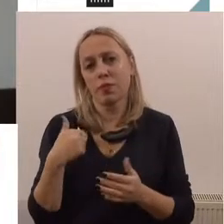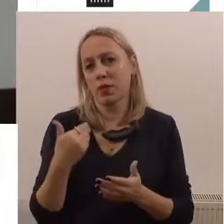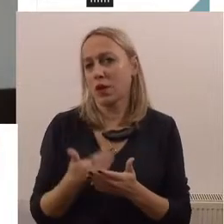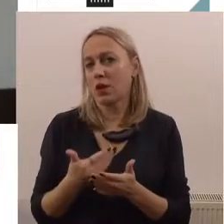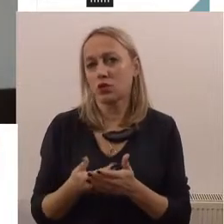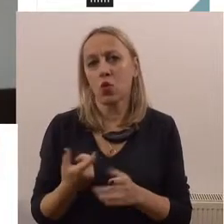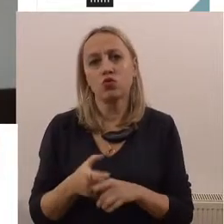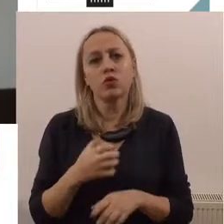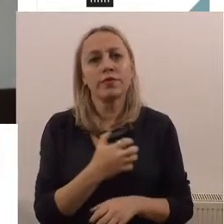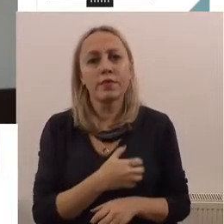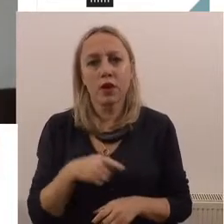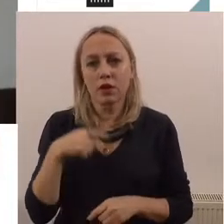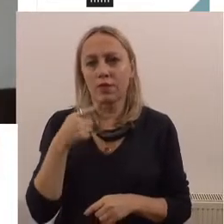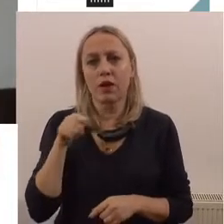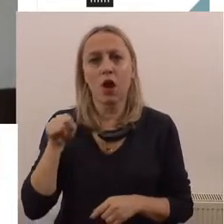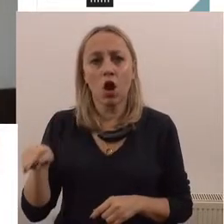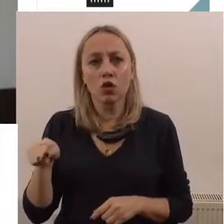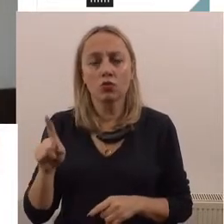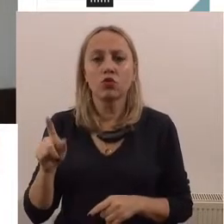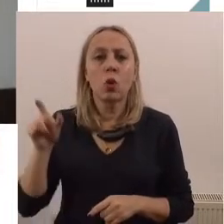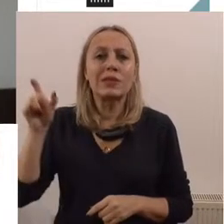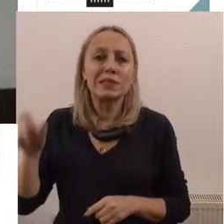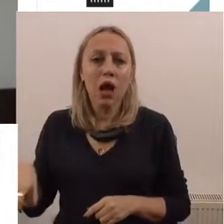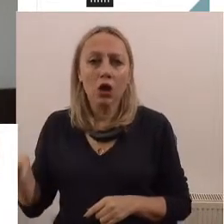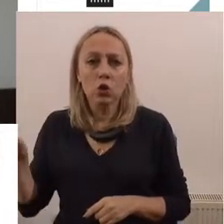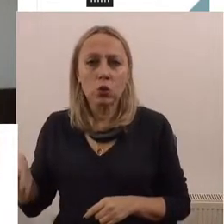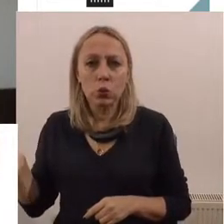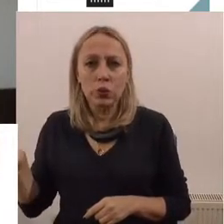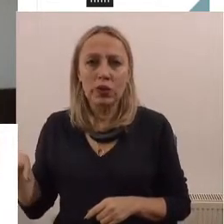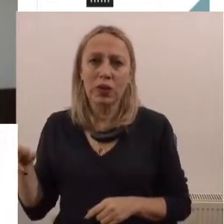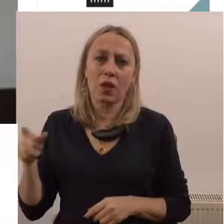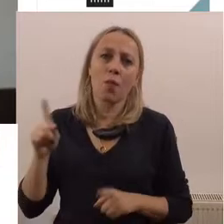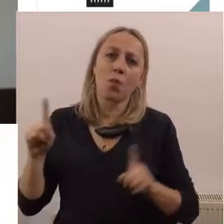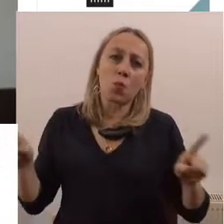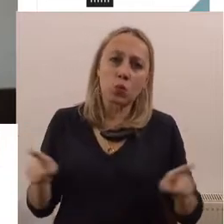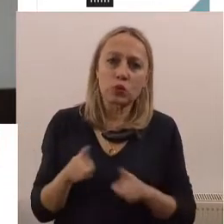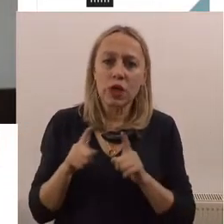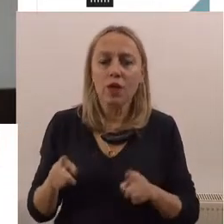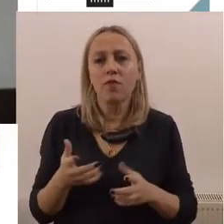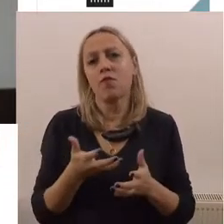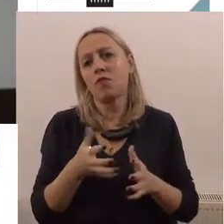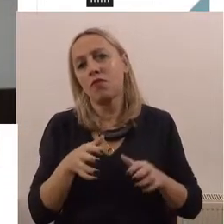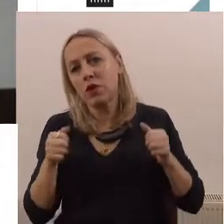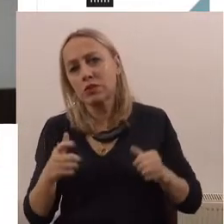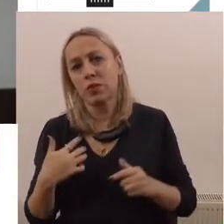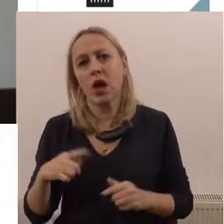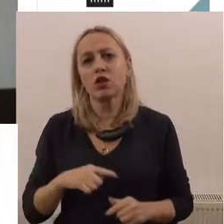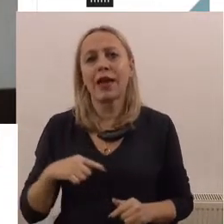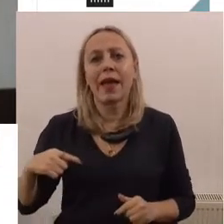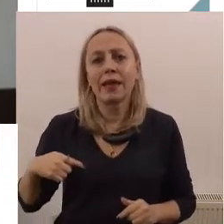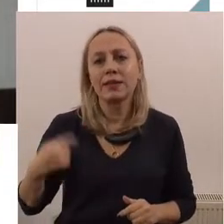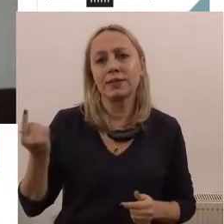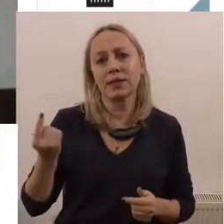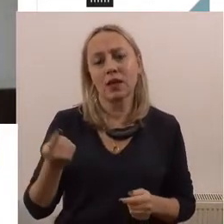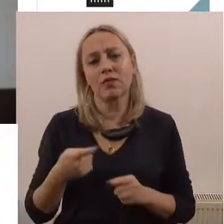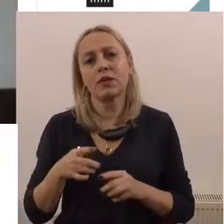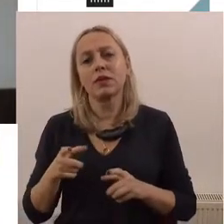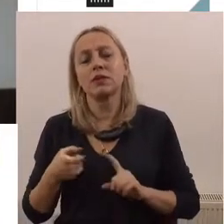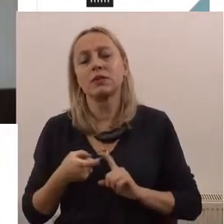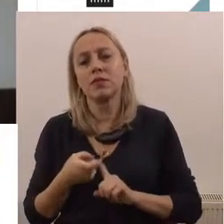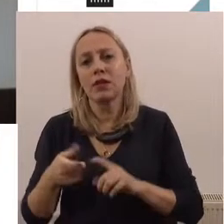I would like to plant that idea in your minds for subsequent discussion, how staff of the institutions take